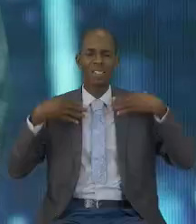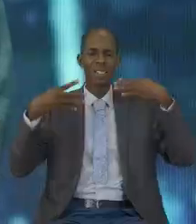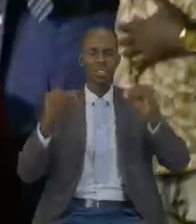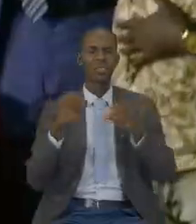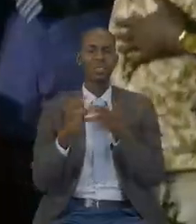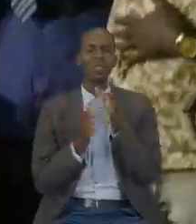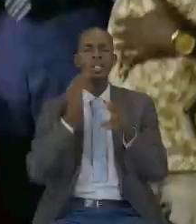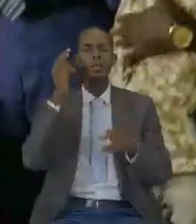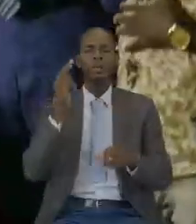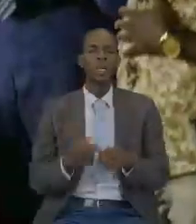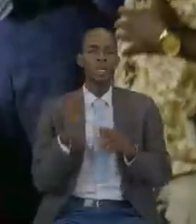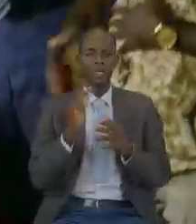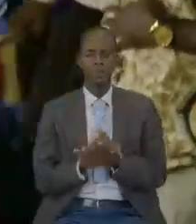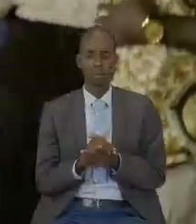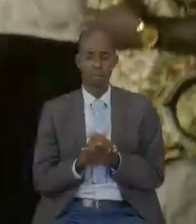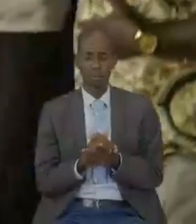Jesus' name.